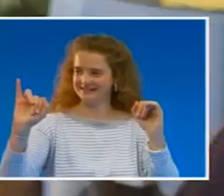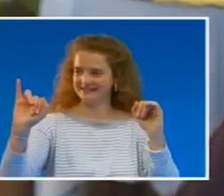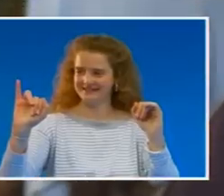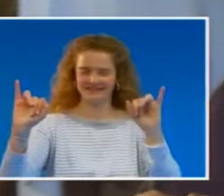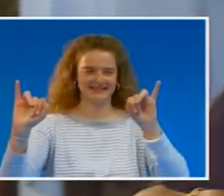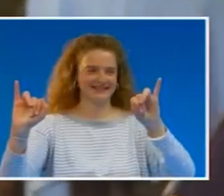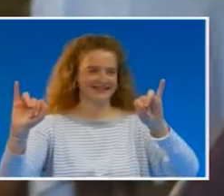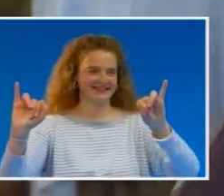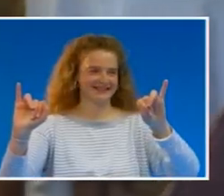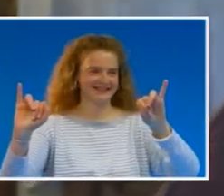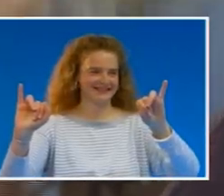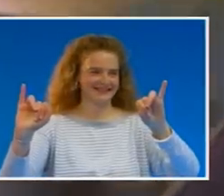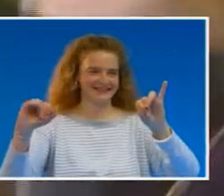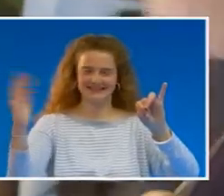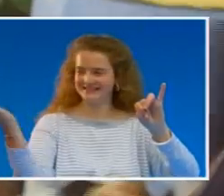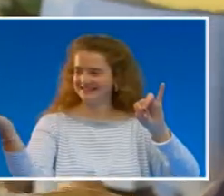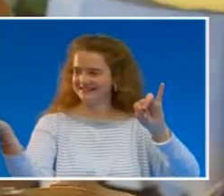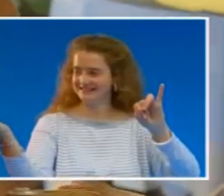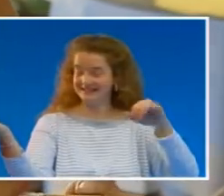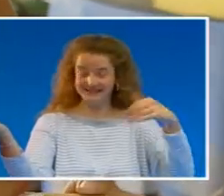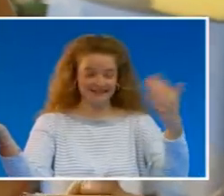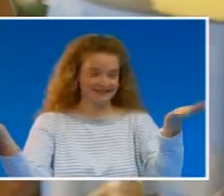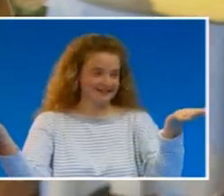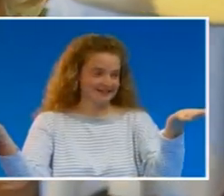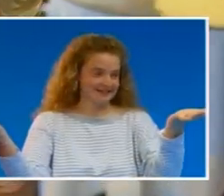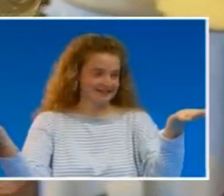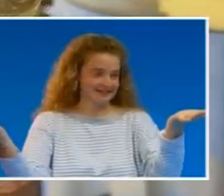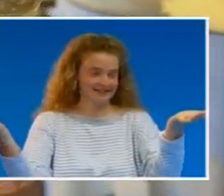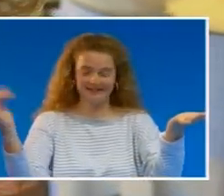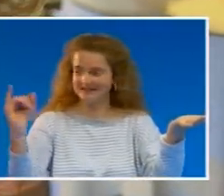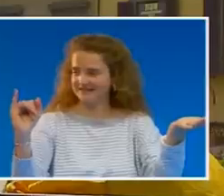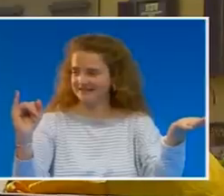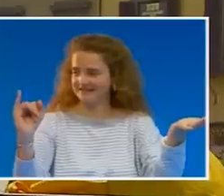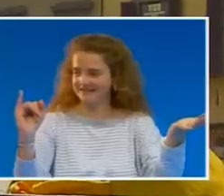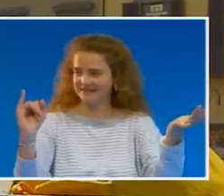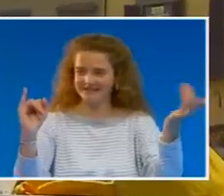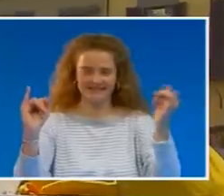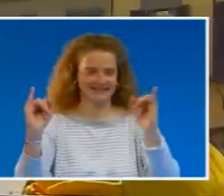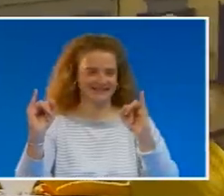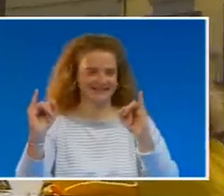Baby Small, where are you?